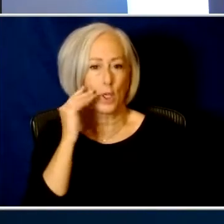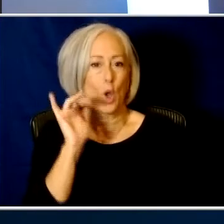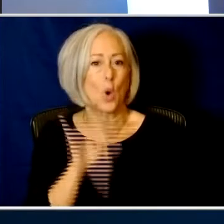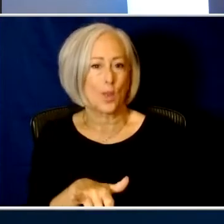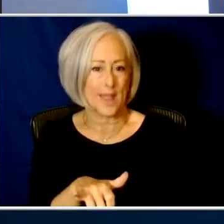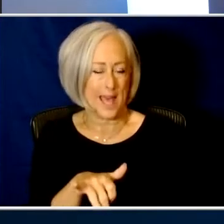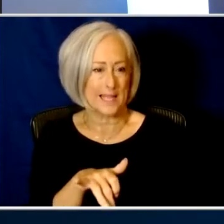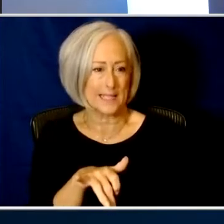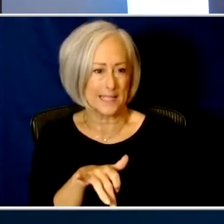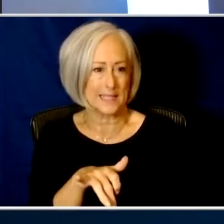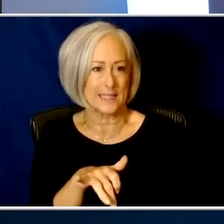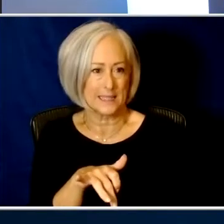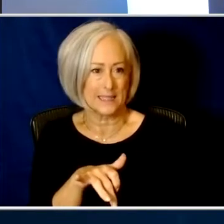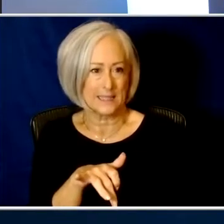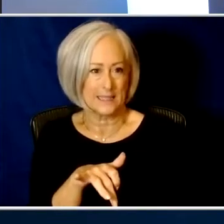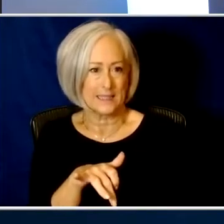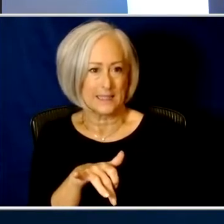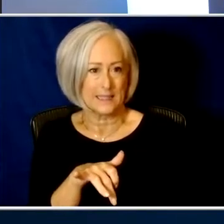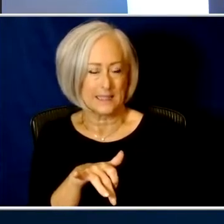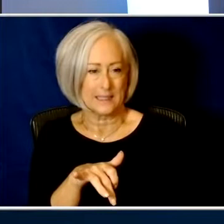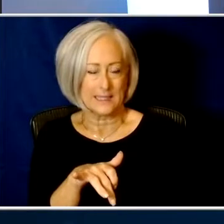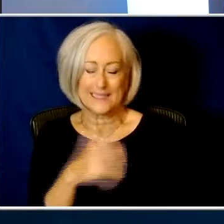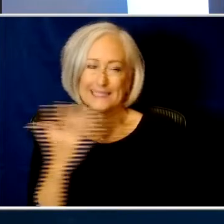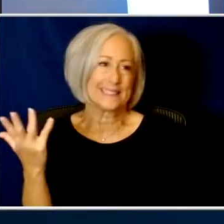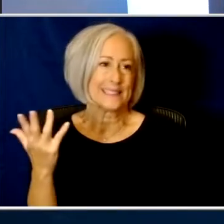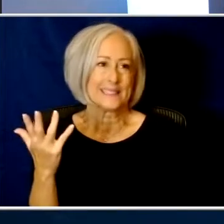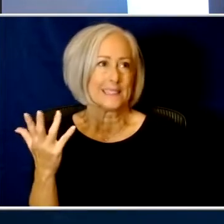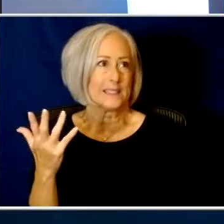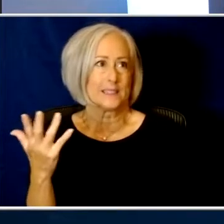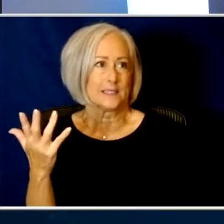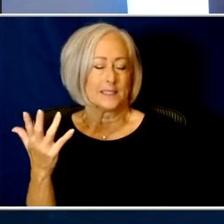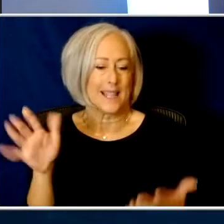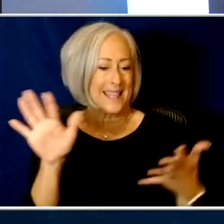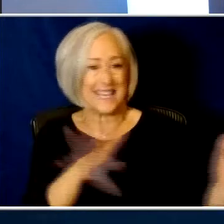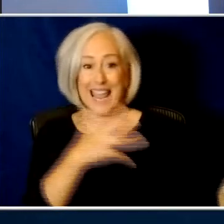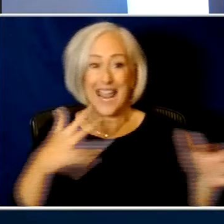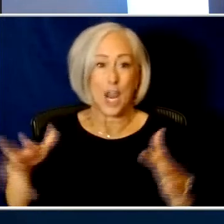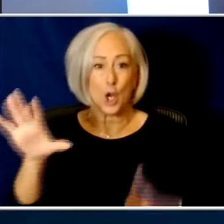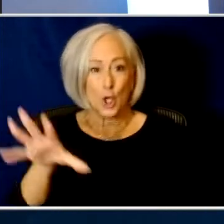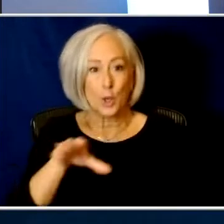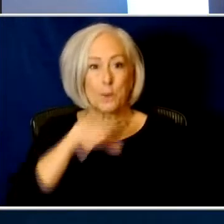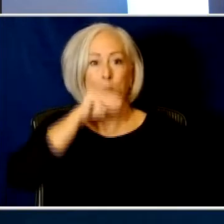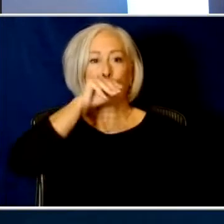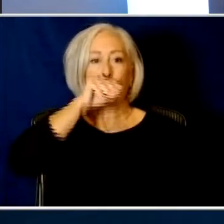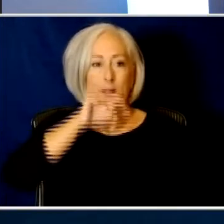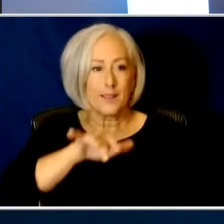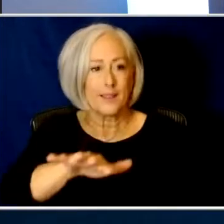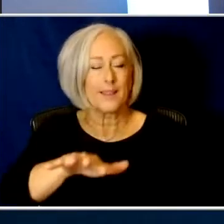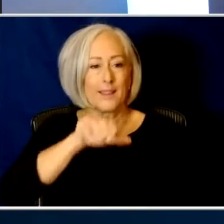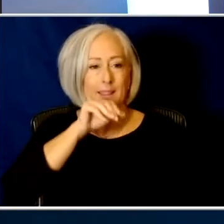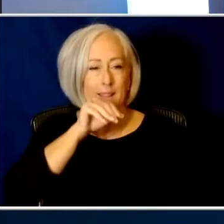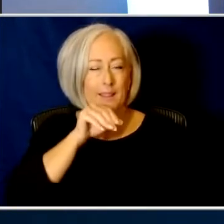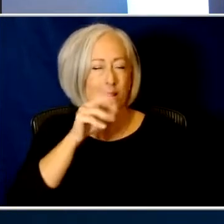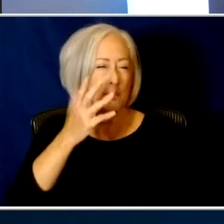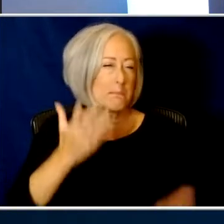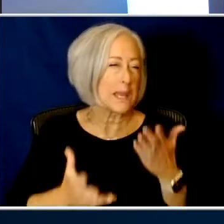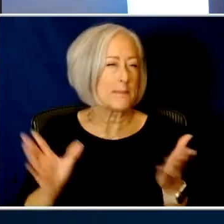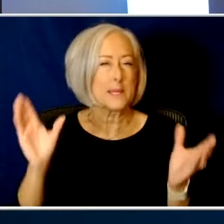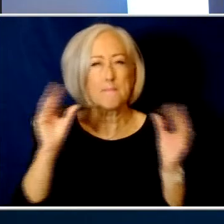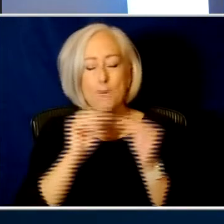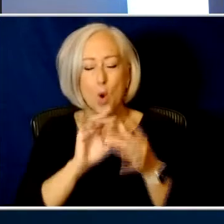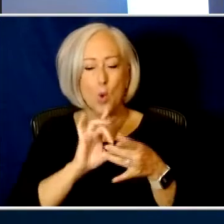of, I don't know, the air we breathe. I mean, it's probably more in terms of lung cancer rather